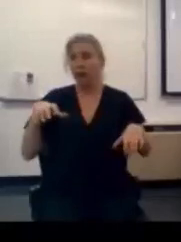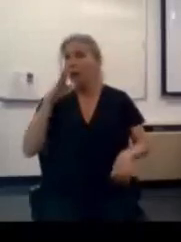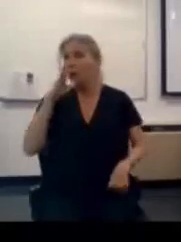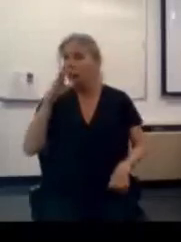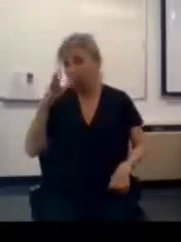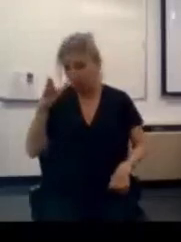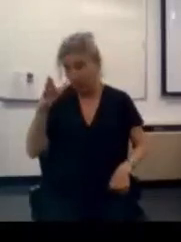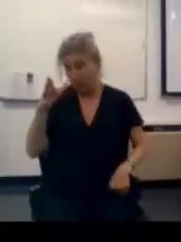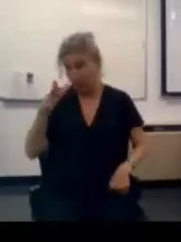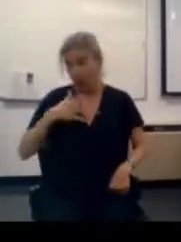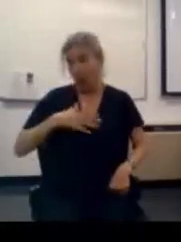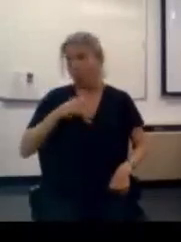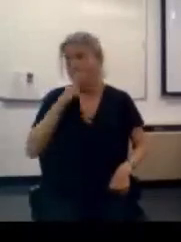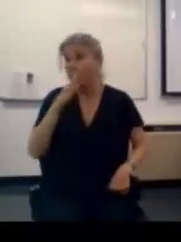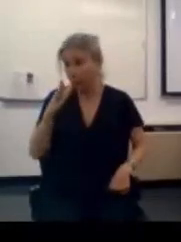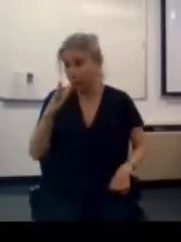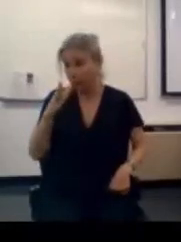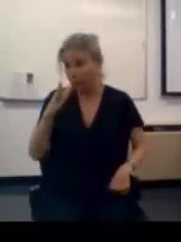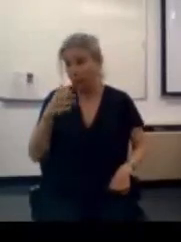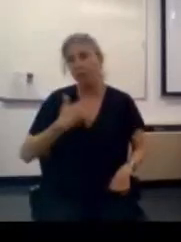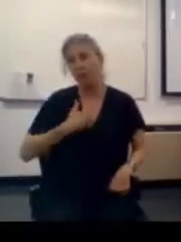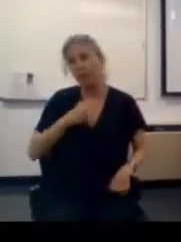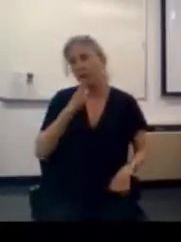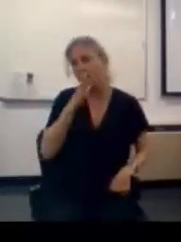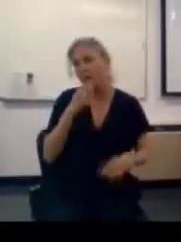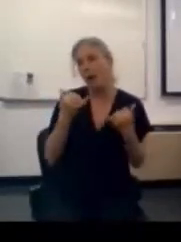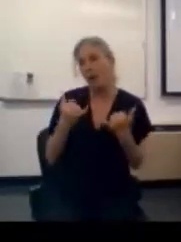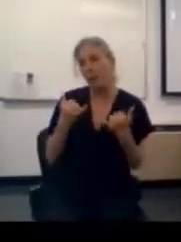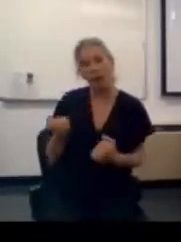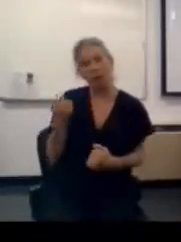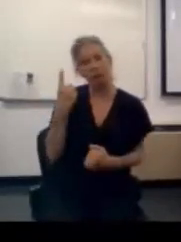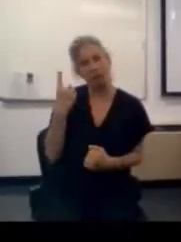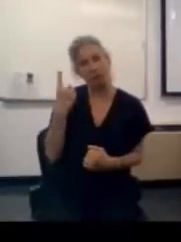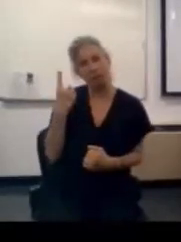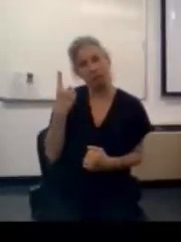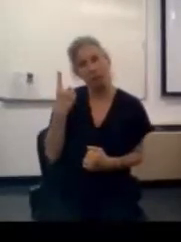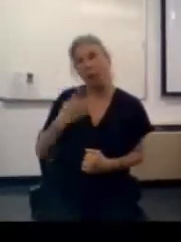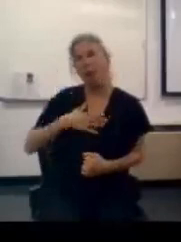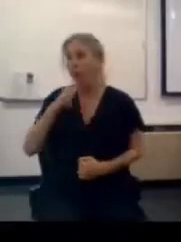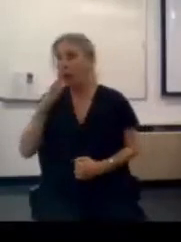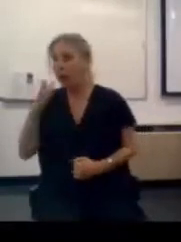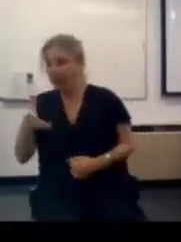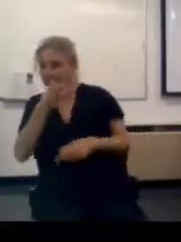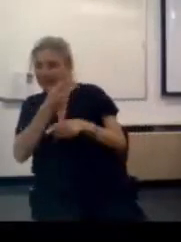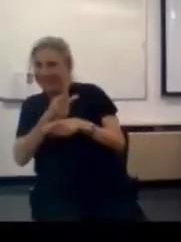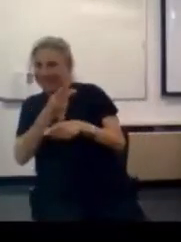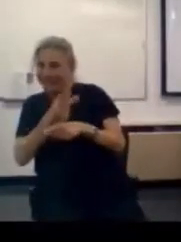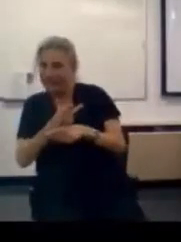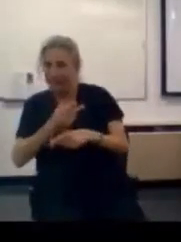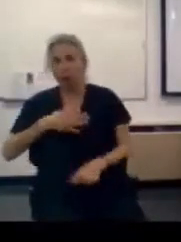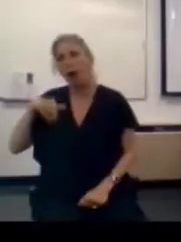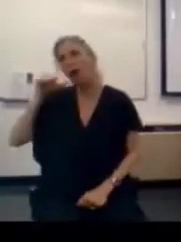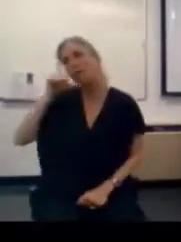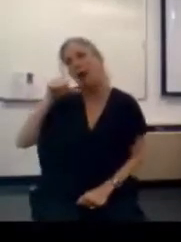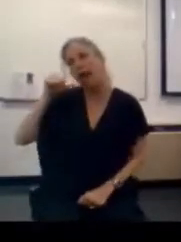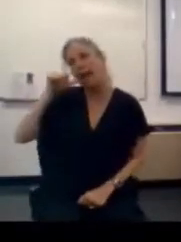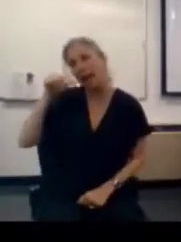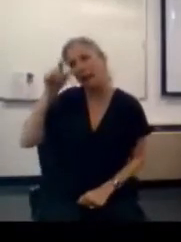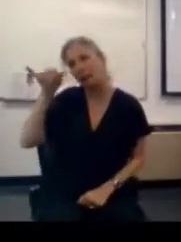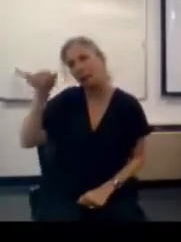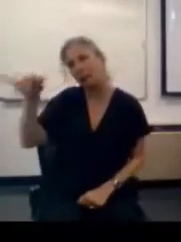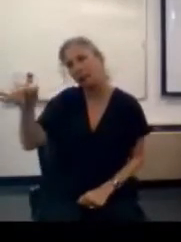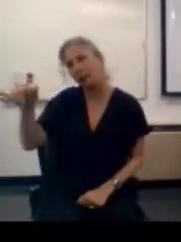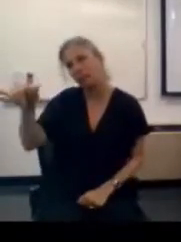my wonderful grandmother, who, now that I'm a mom, I understand why she takes care of her and will probably do